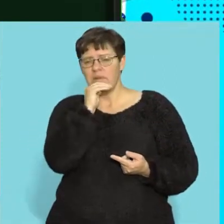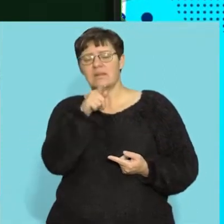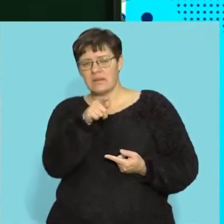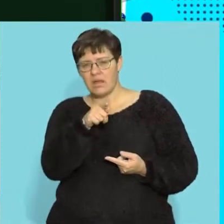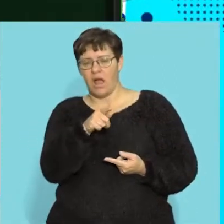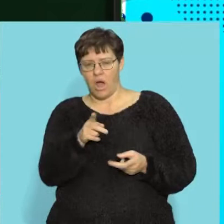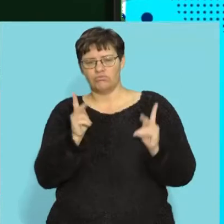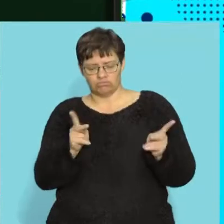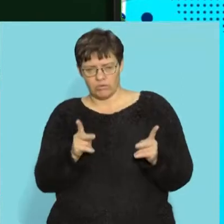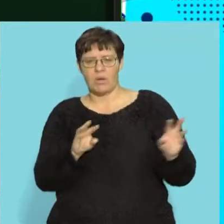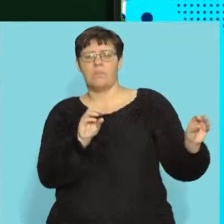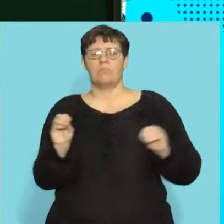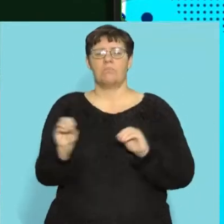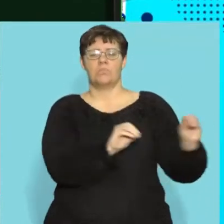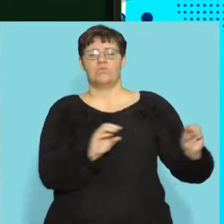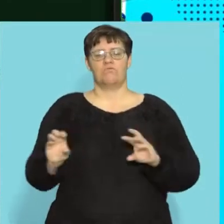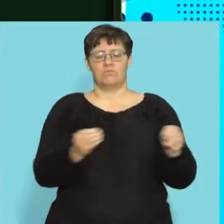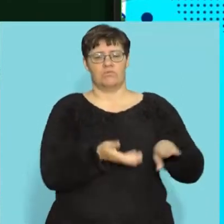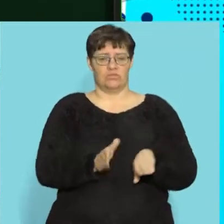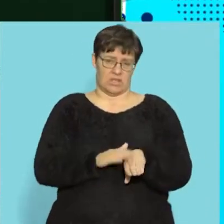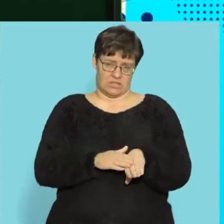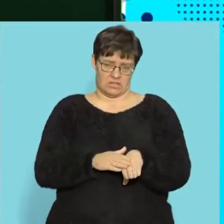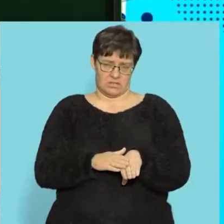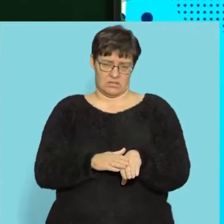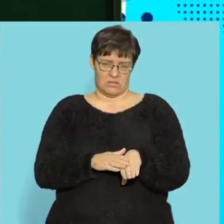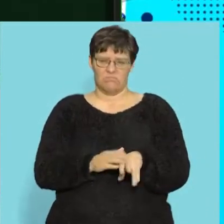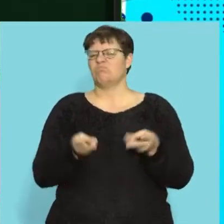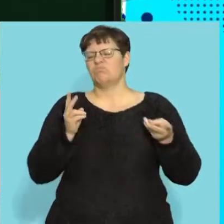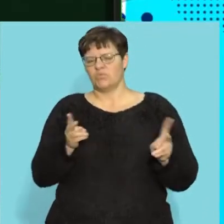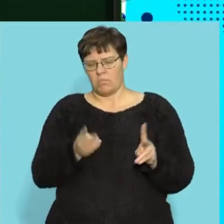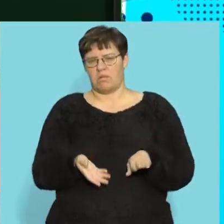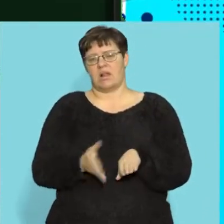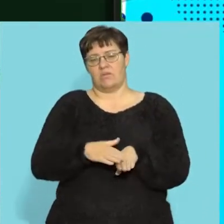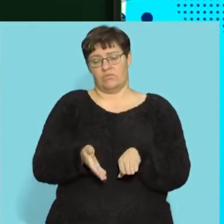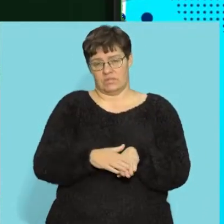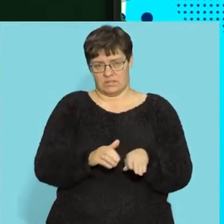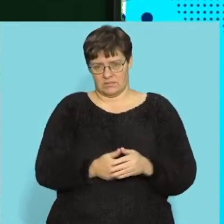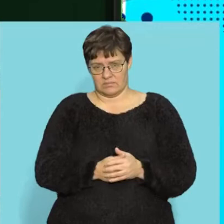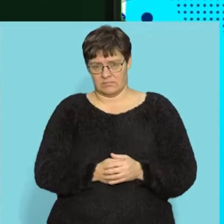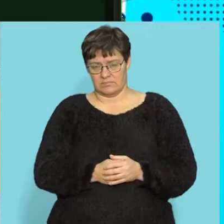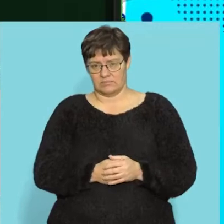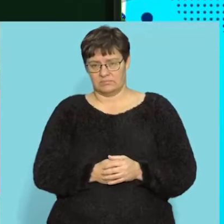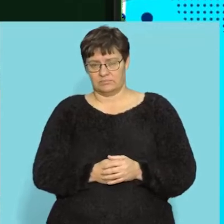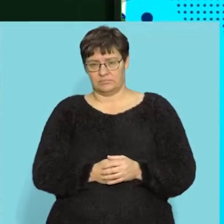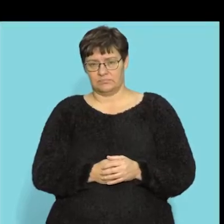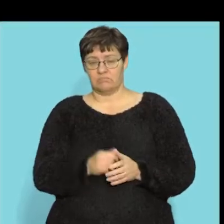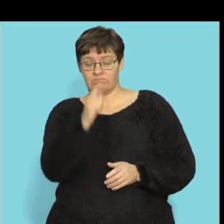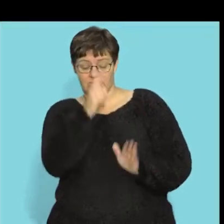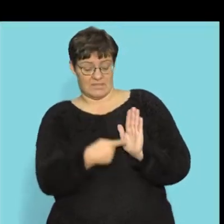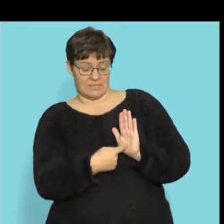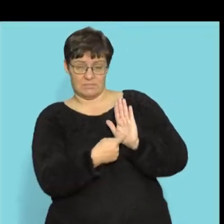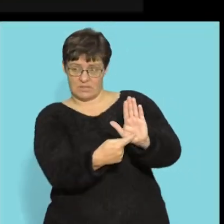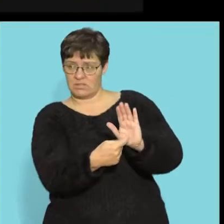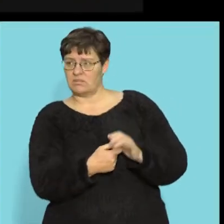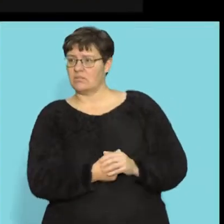becomes acceptable as the direction of movement of charge, which we call the conventional current. So if we go back